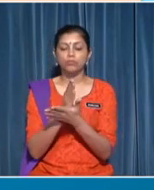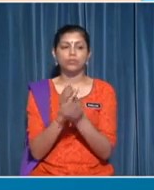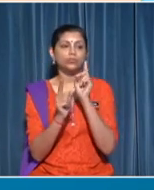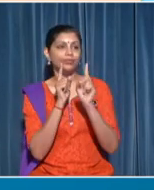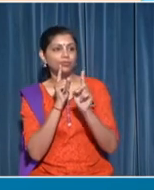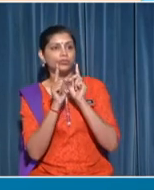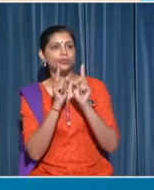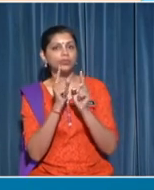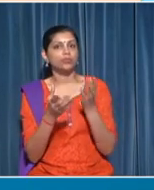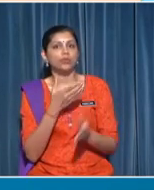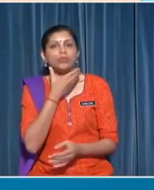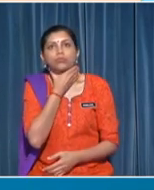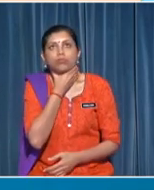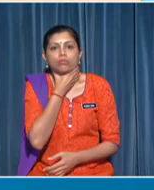that.